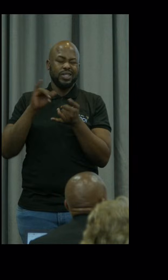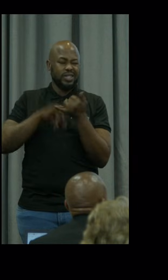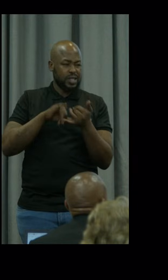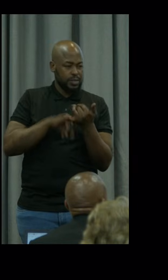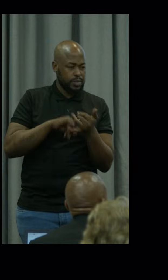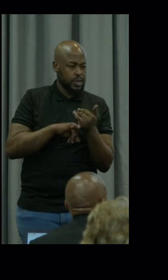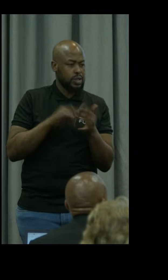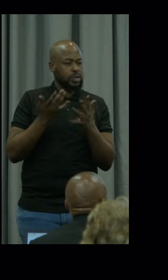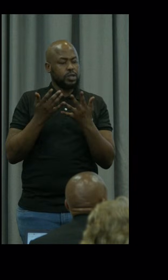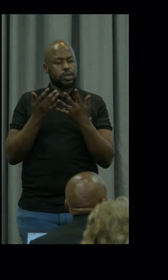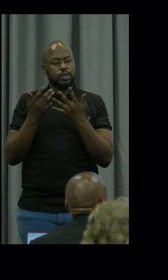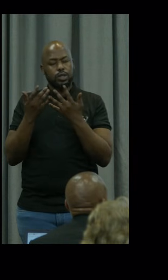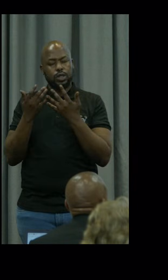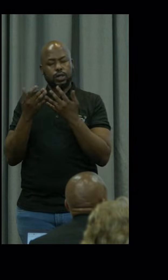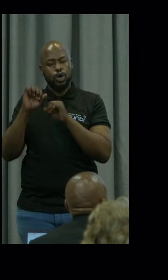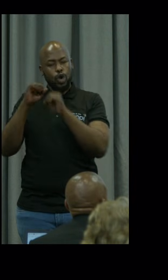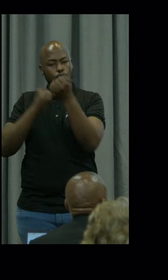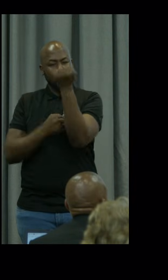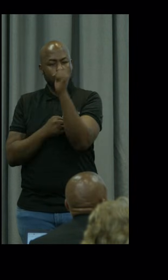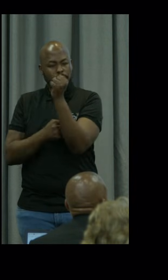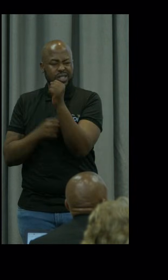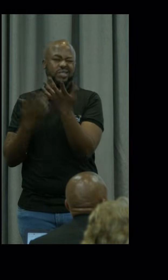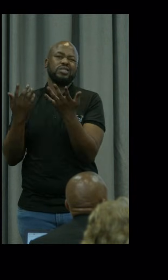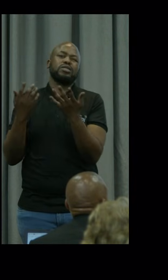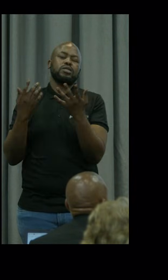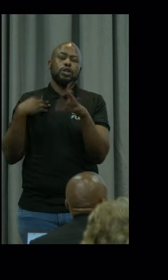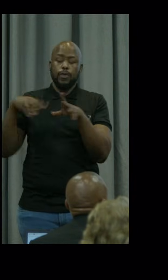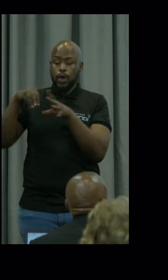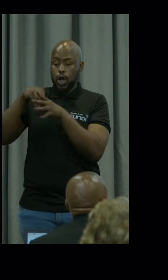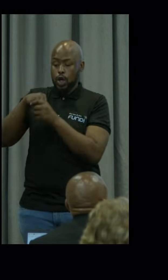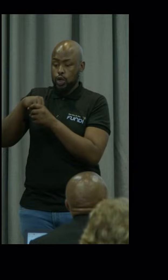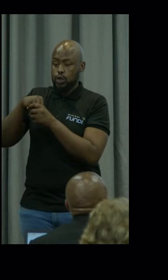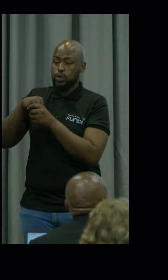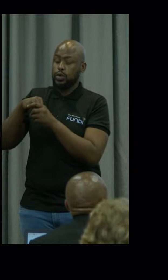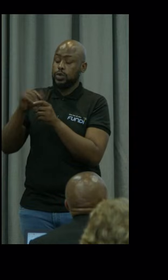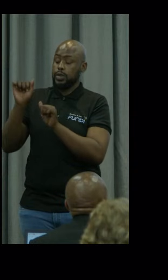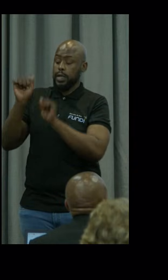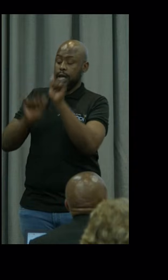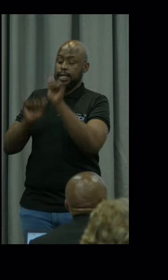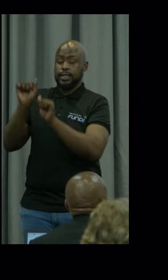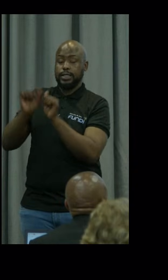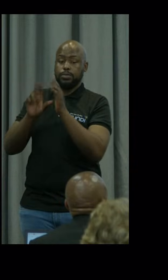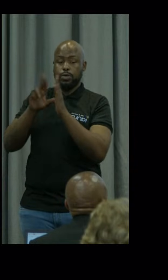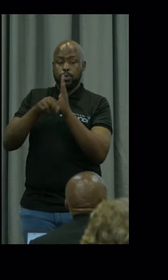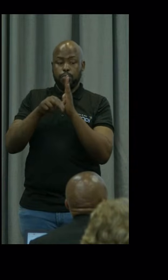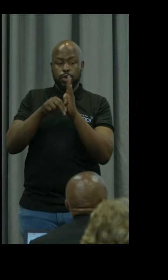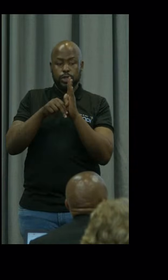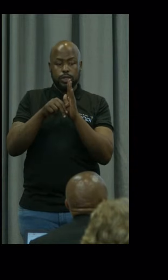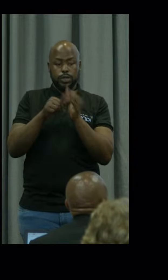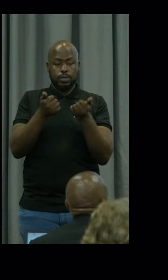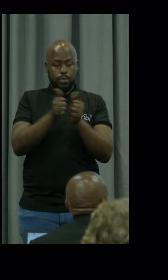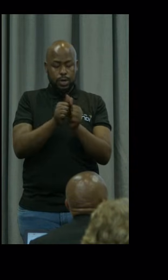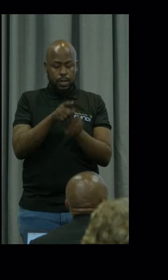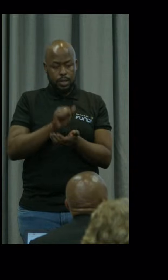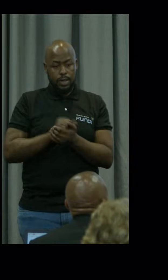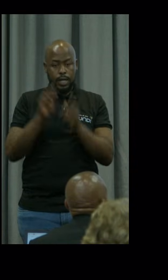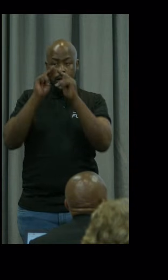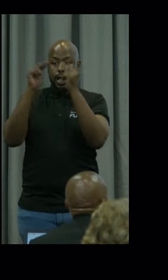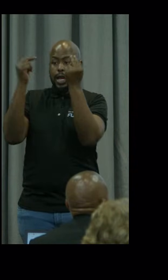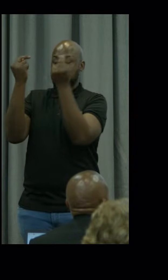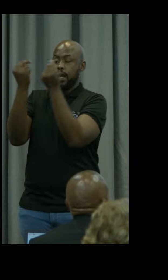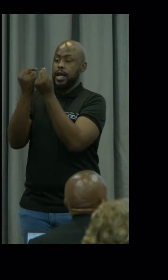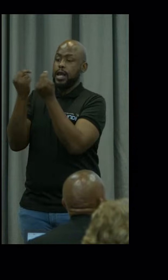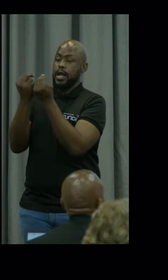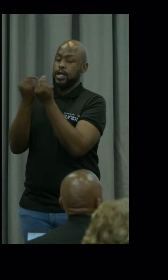robotics, marine, despite the inclusion of curriculum and assessment policy statement, the CAPS, and national priorities